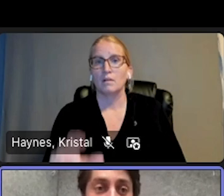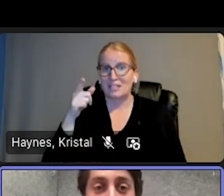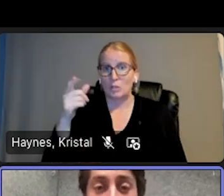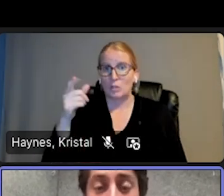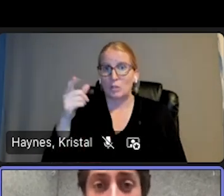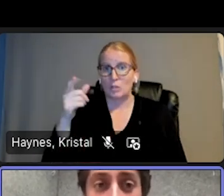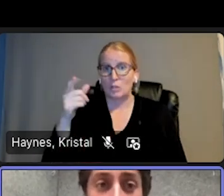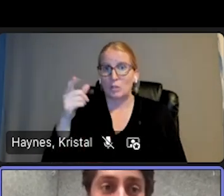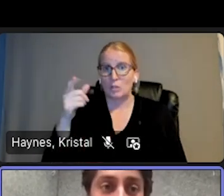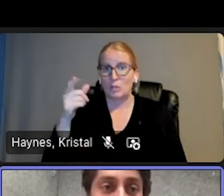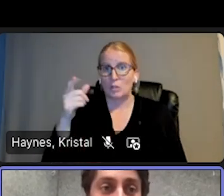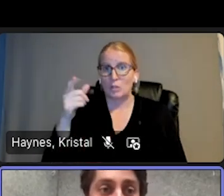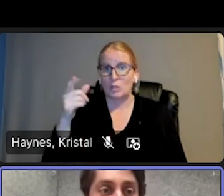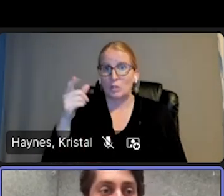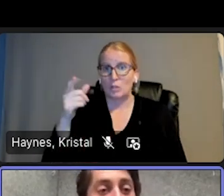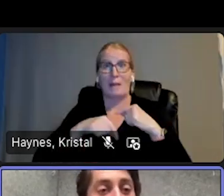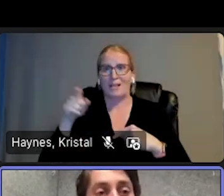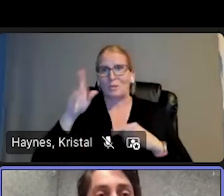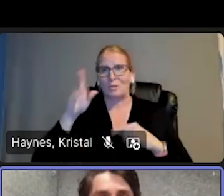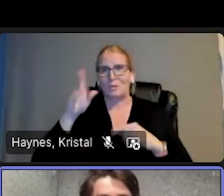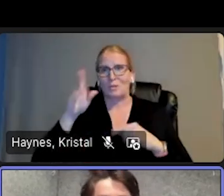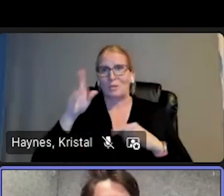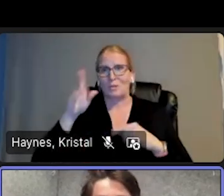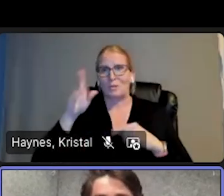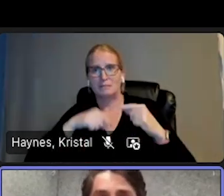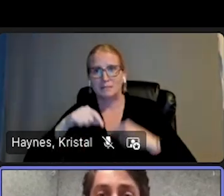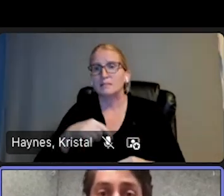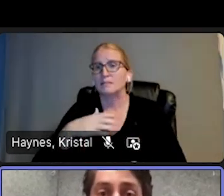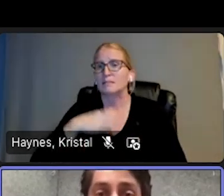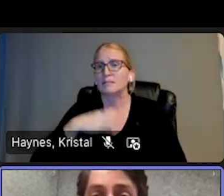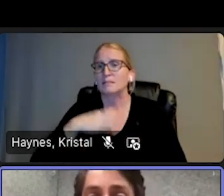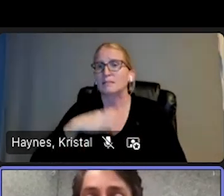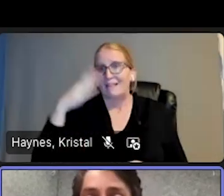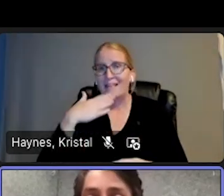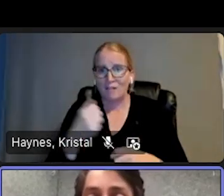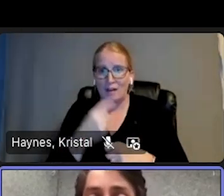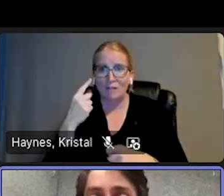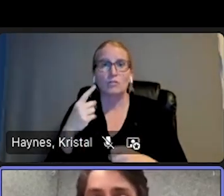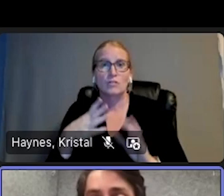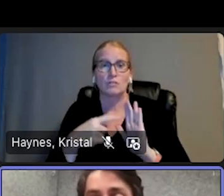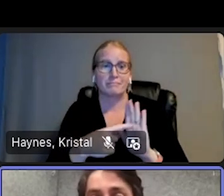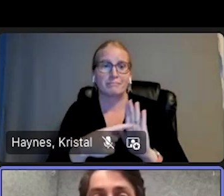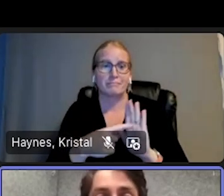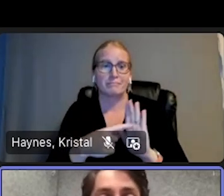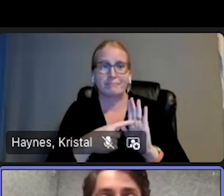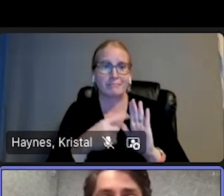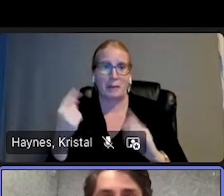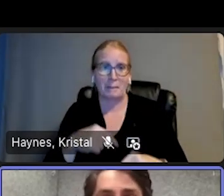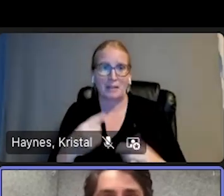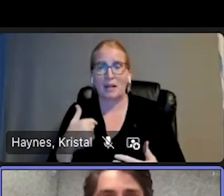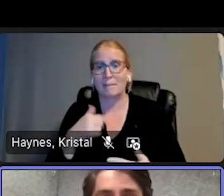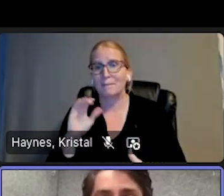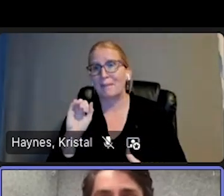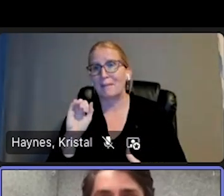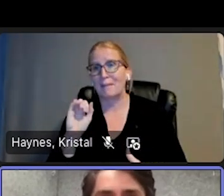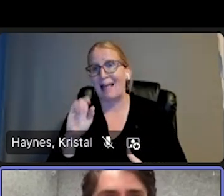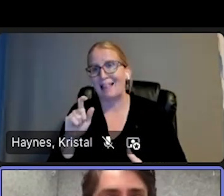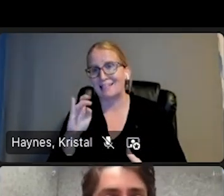Kelly. I'm part of the team that supported the putting together the 2024 Vermont 10-year telecommunications